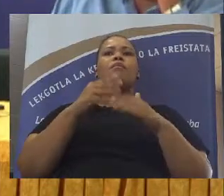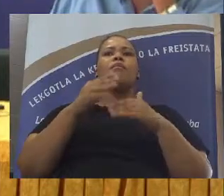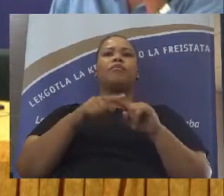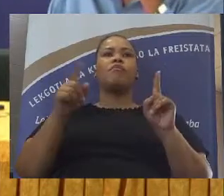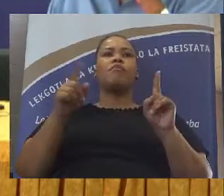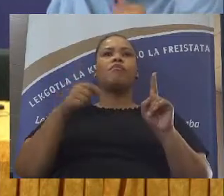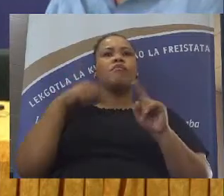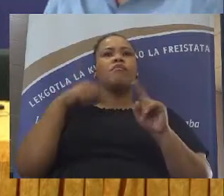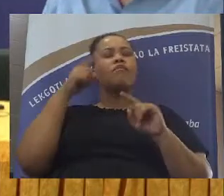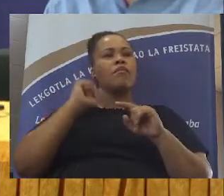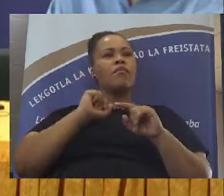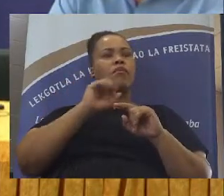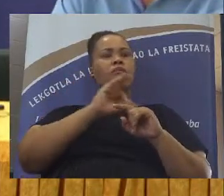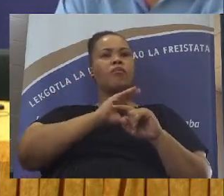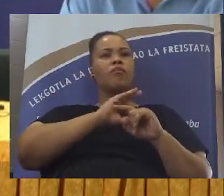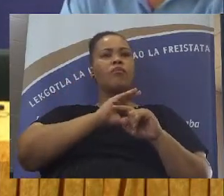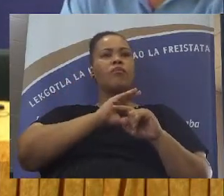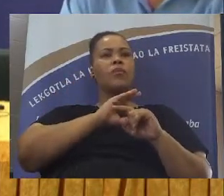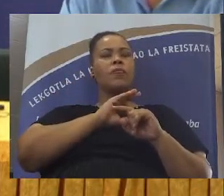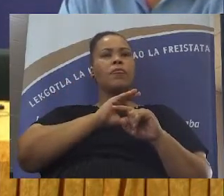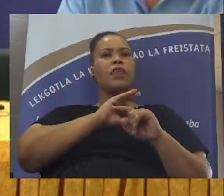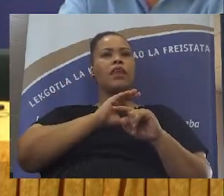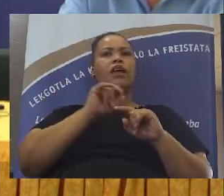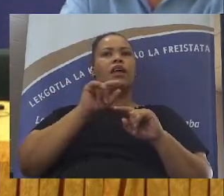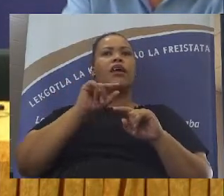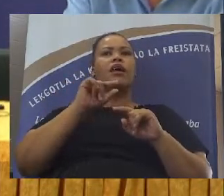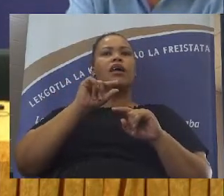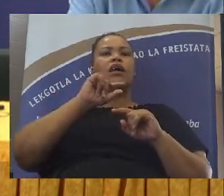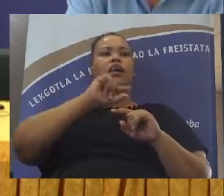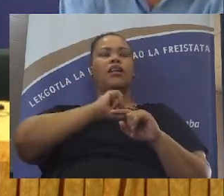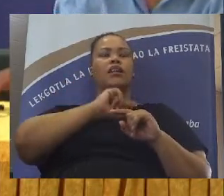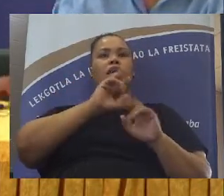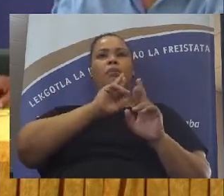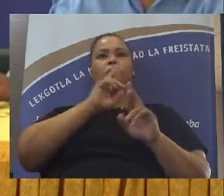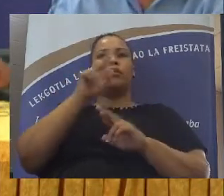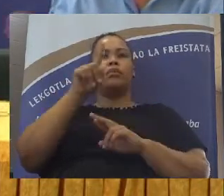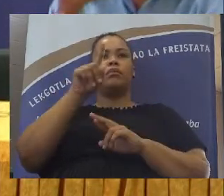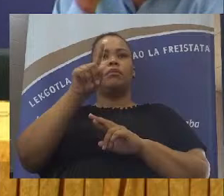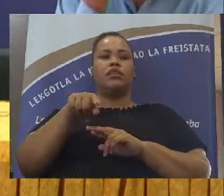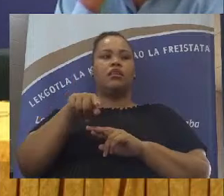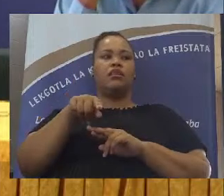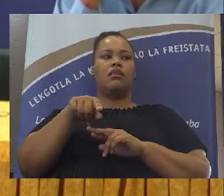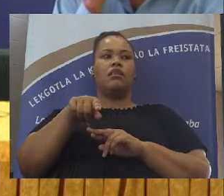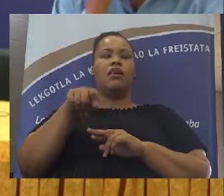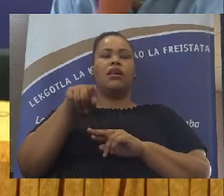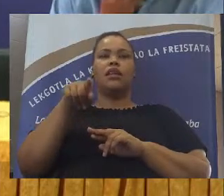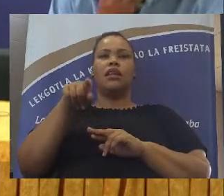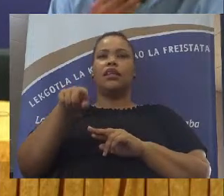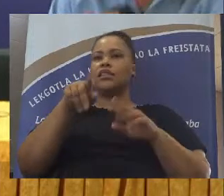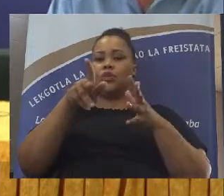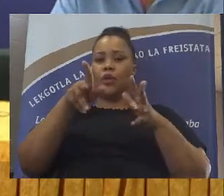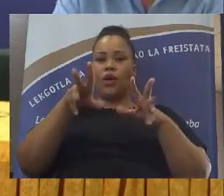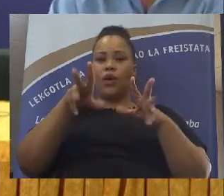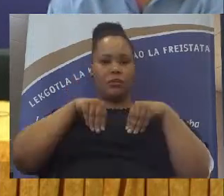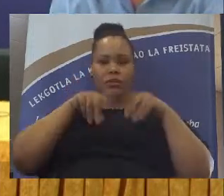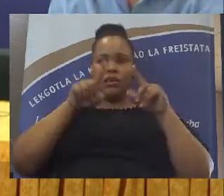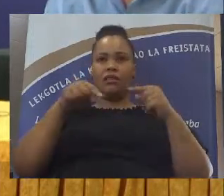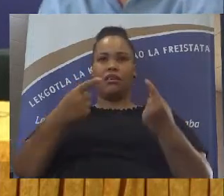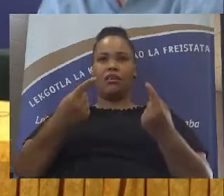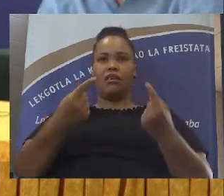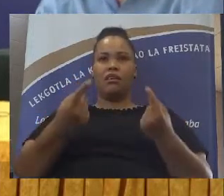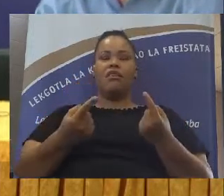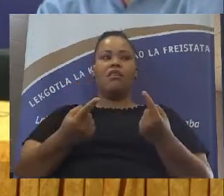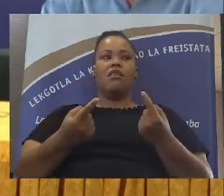those officials that make themselves guilty of that should be reported and be dealt with. It's unacceptable. It can't be. And it should